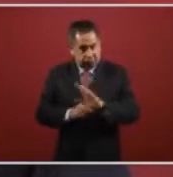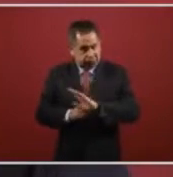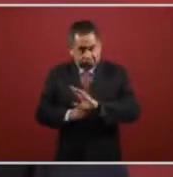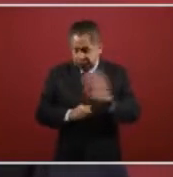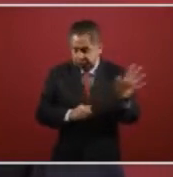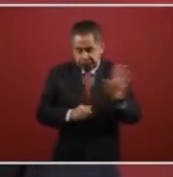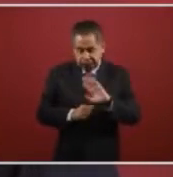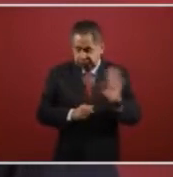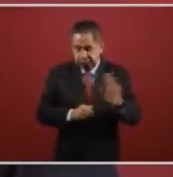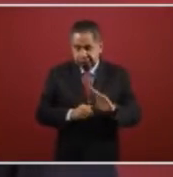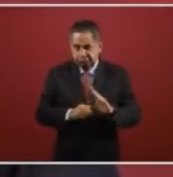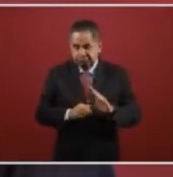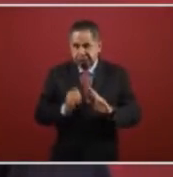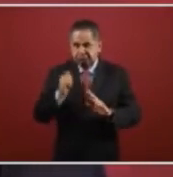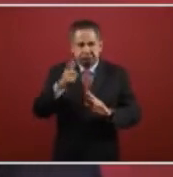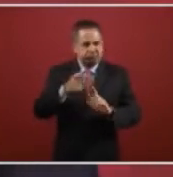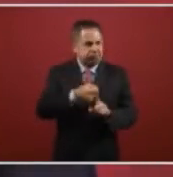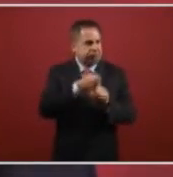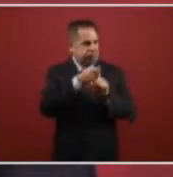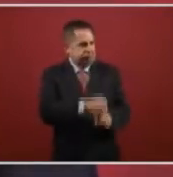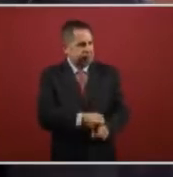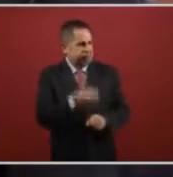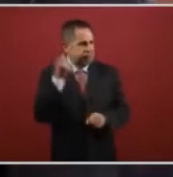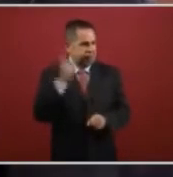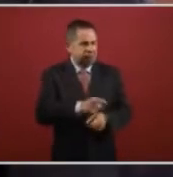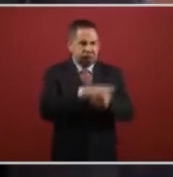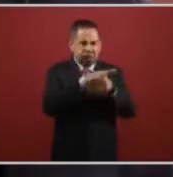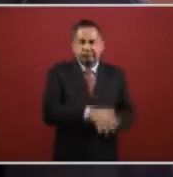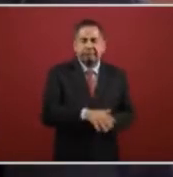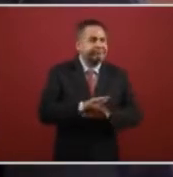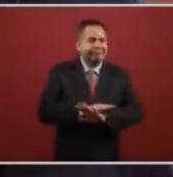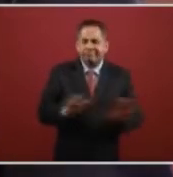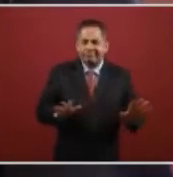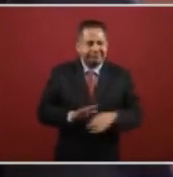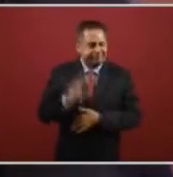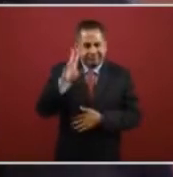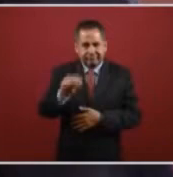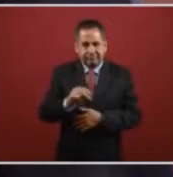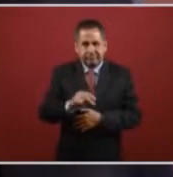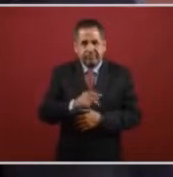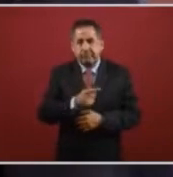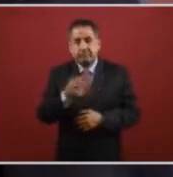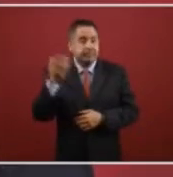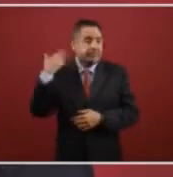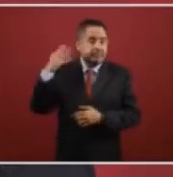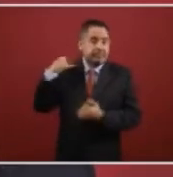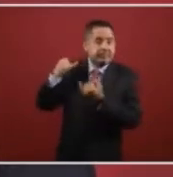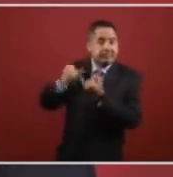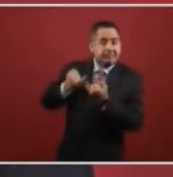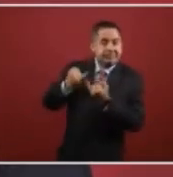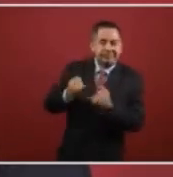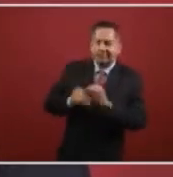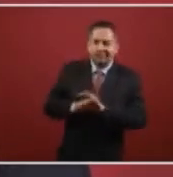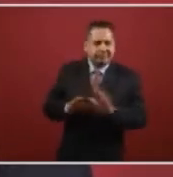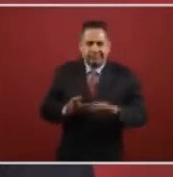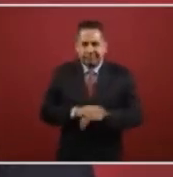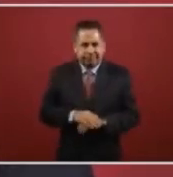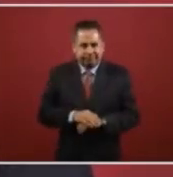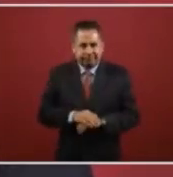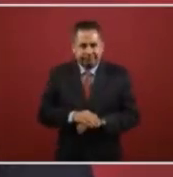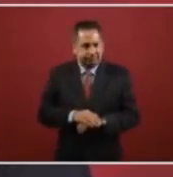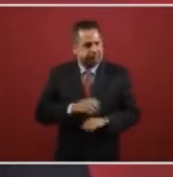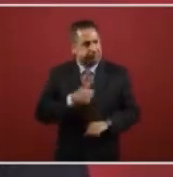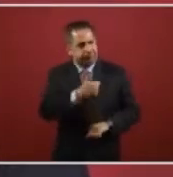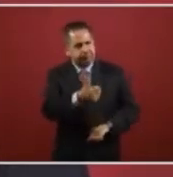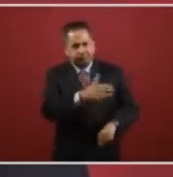with measures that are authoritarian. We are not the same. I